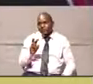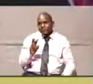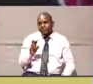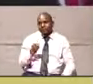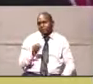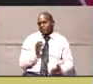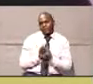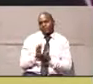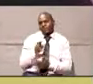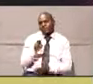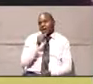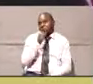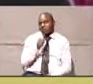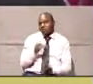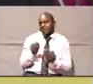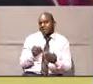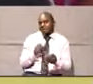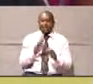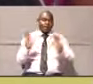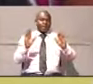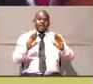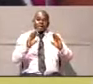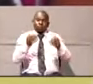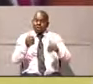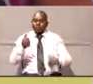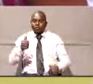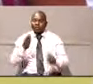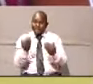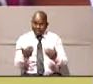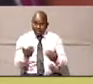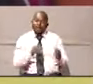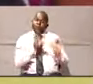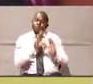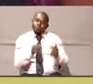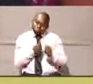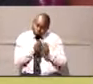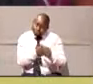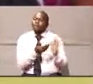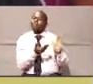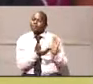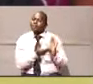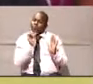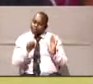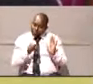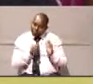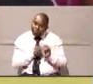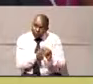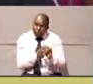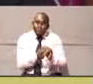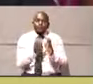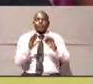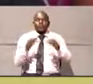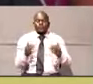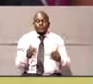retire? I think it is not yet now, because that is what the constitution provides at the moment. If they so wish